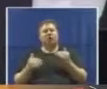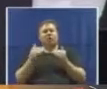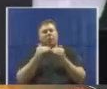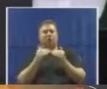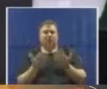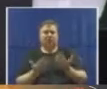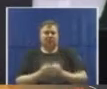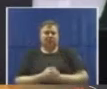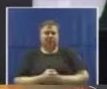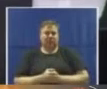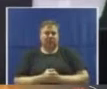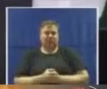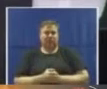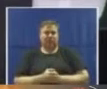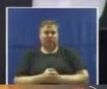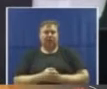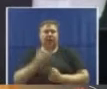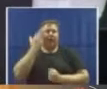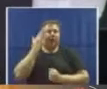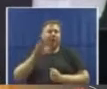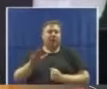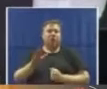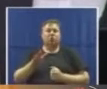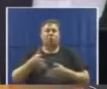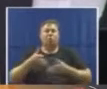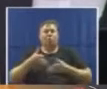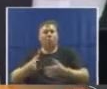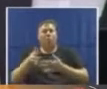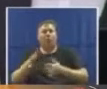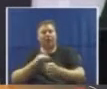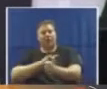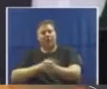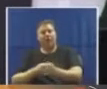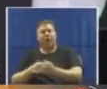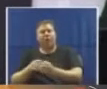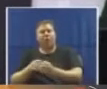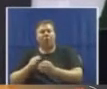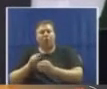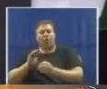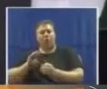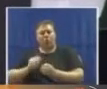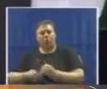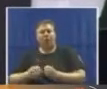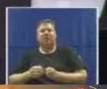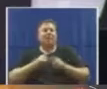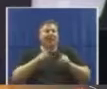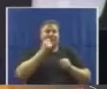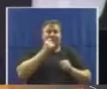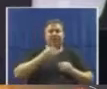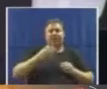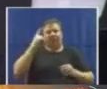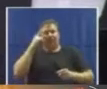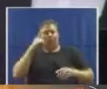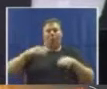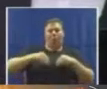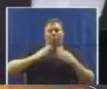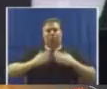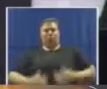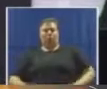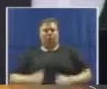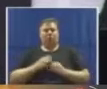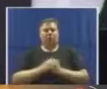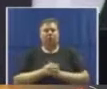whilst ignoring the very practices that further malign women and empower men who think they own a woman's body.